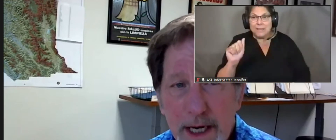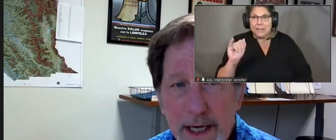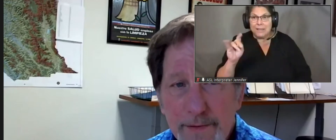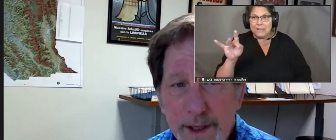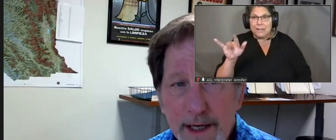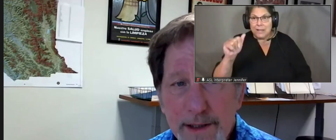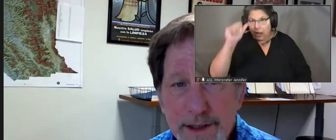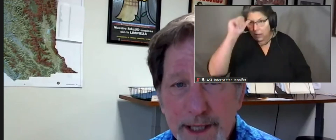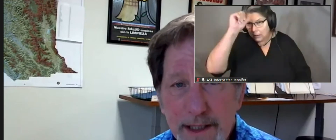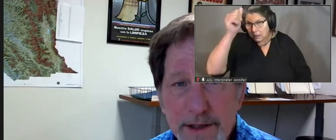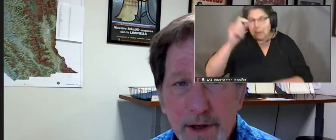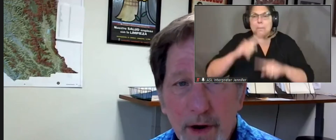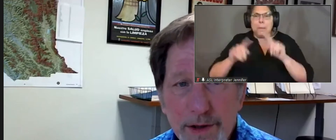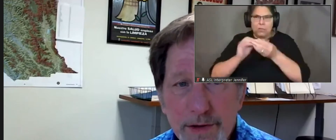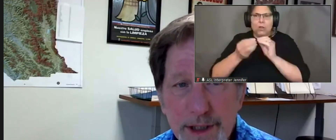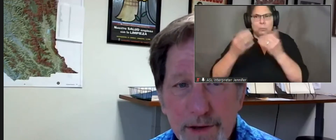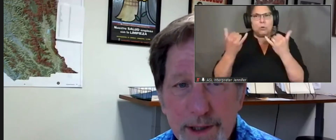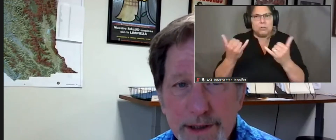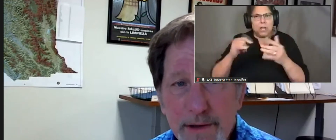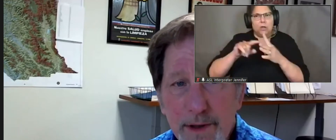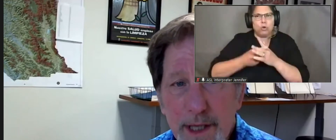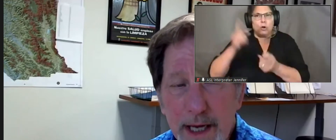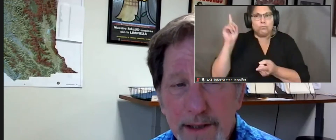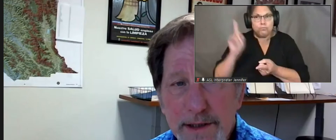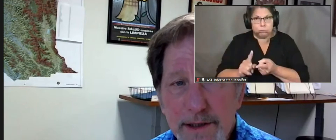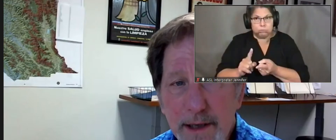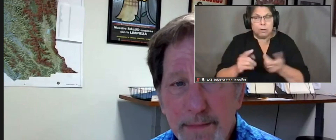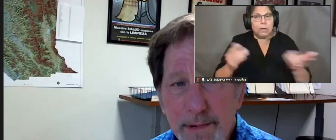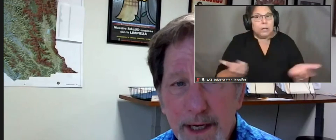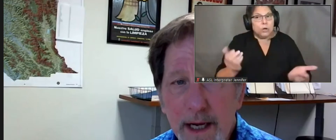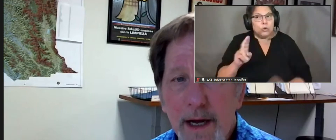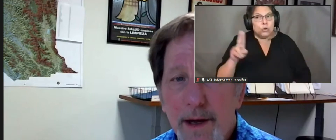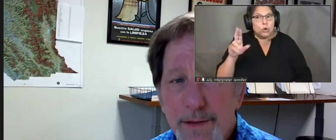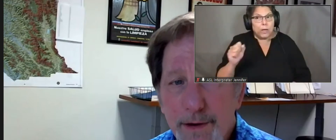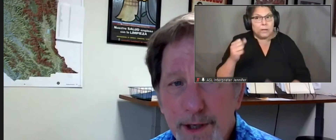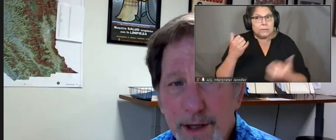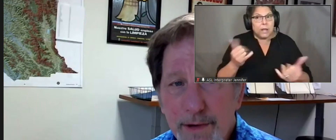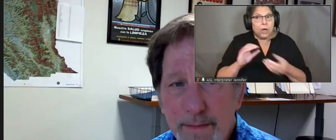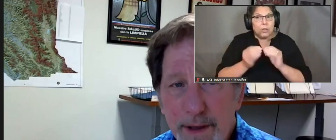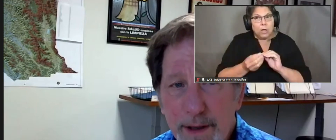some. In the United States, also decreasing, with cases numbering